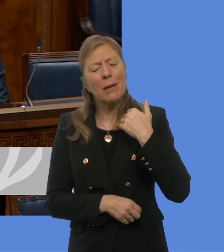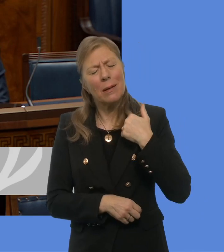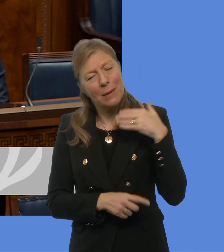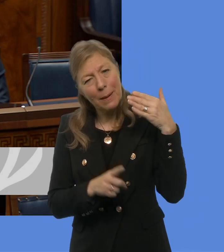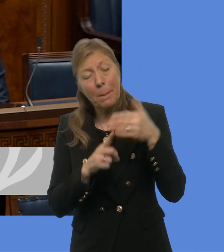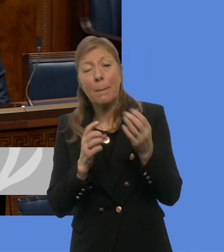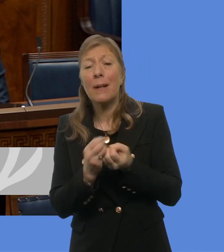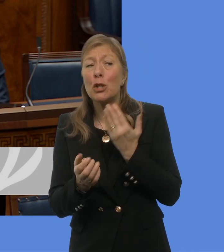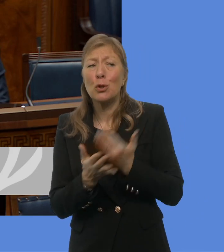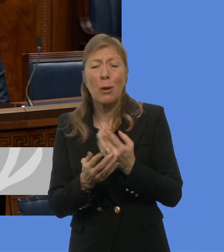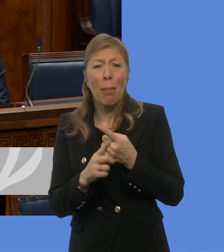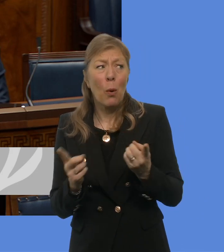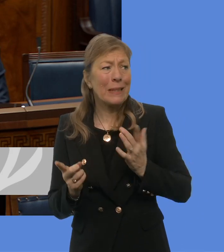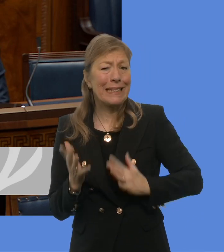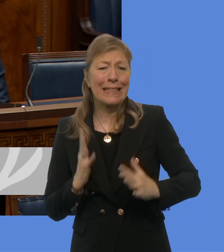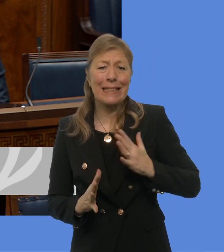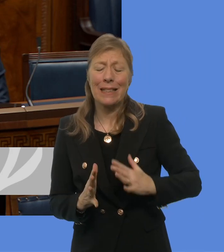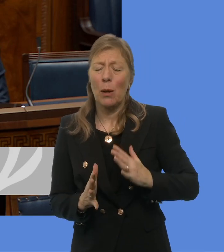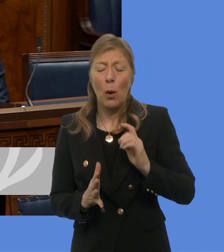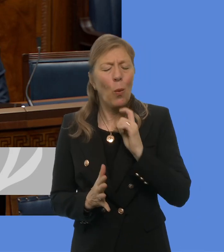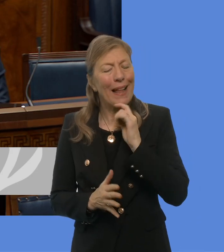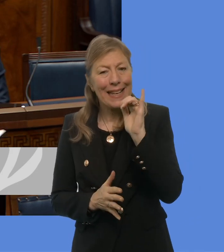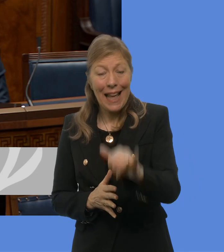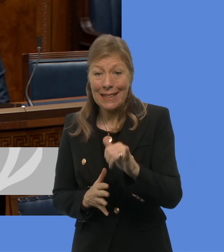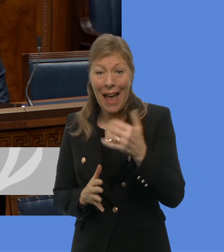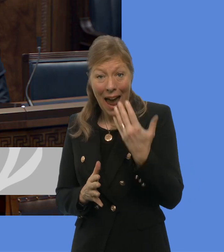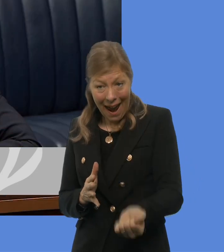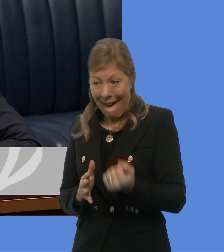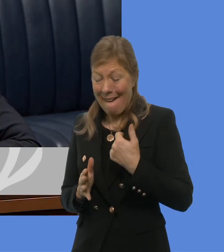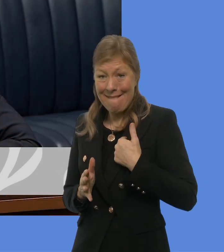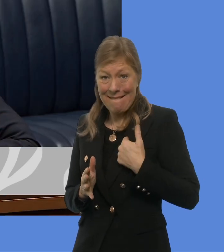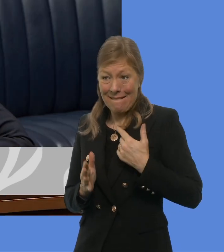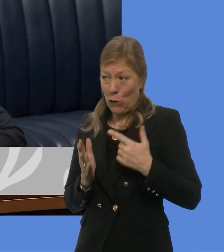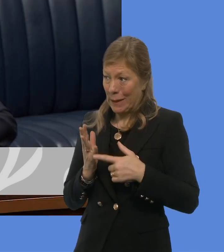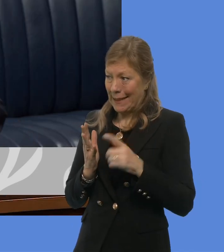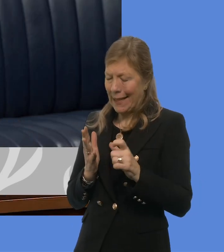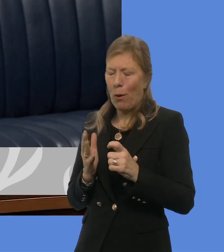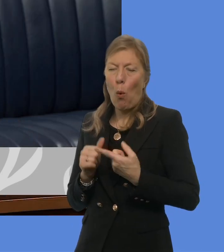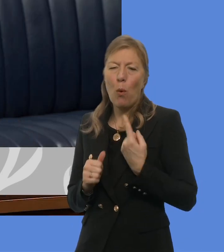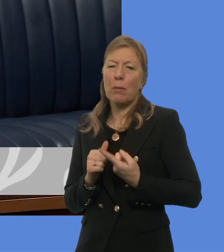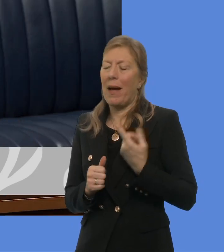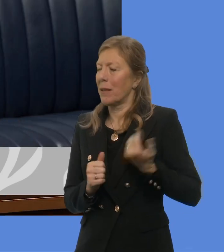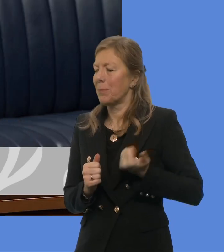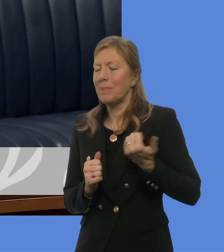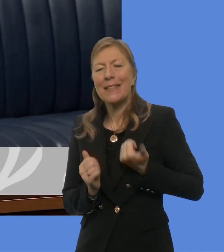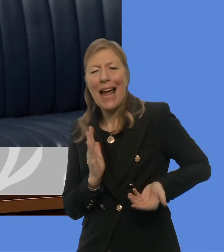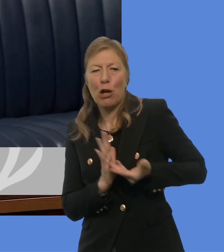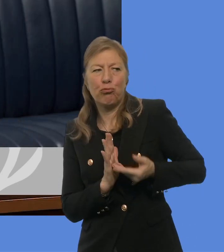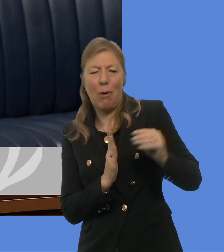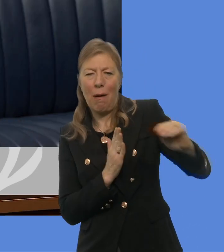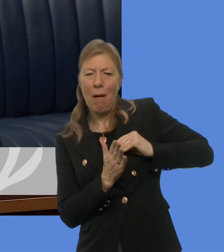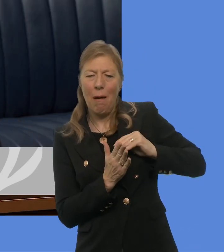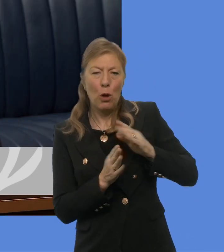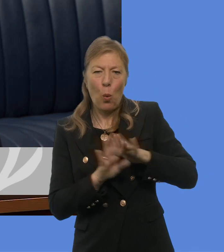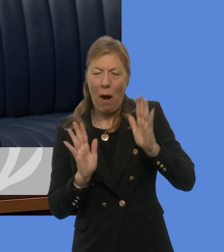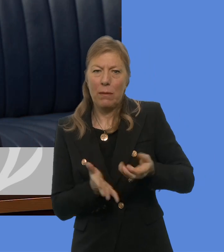automatically receive help to access these very important health services. Mr. Allen. Thank you, Mr. Speaker, and can I thank the Minister for this important